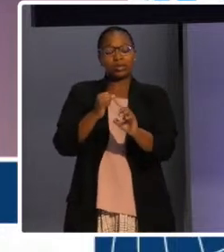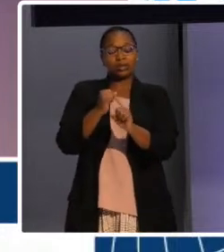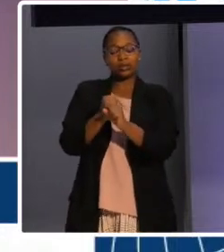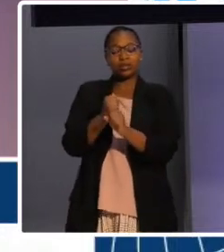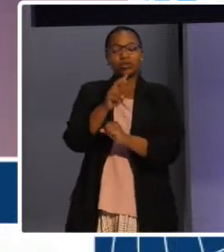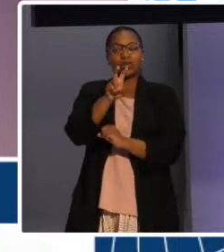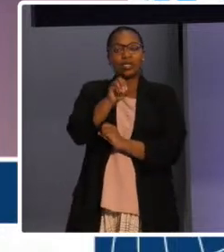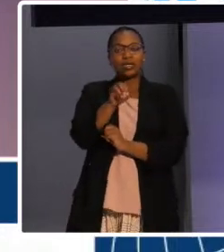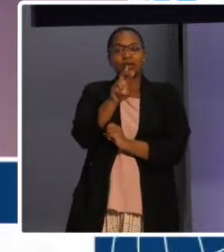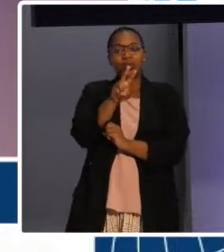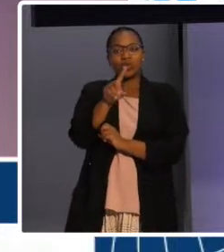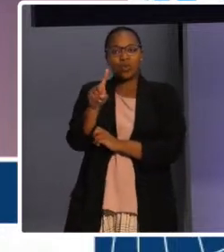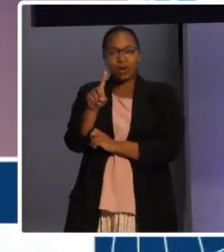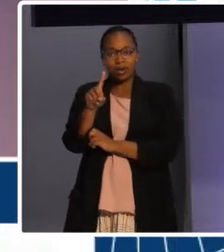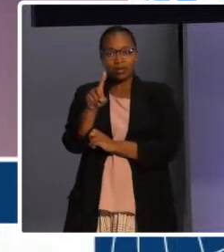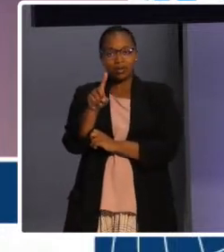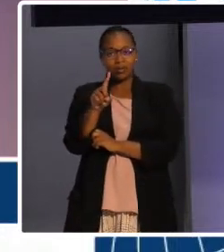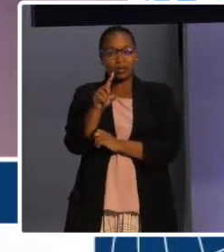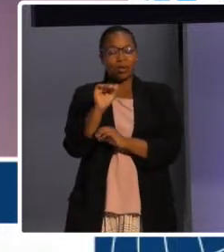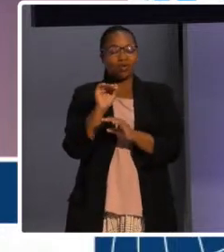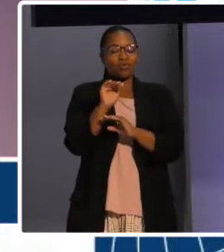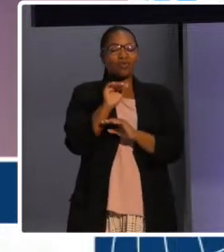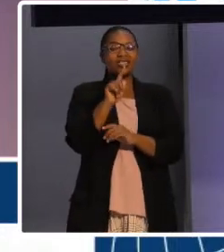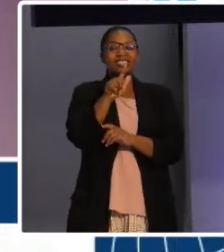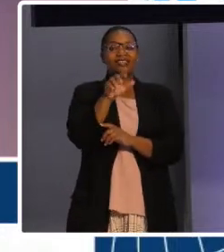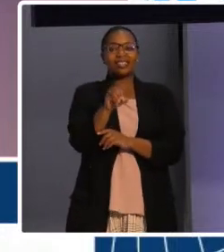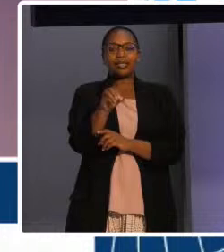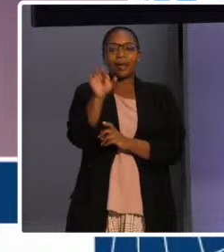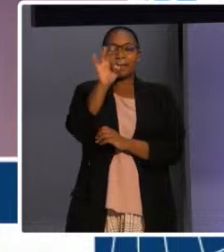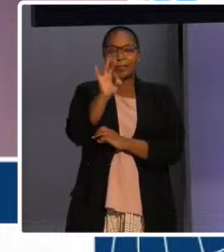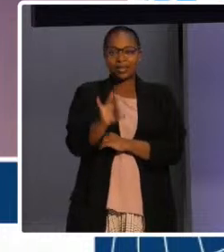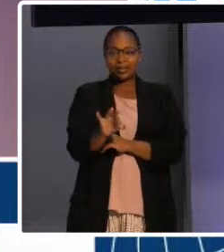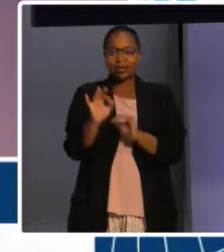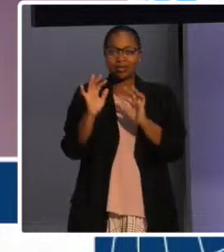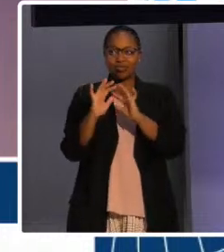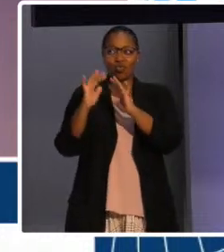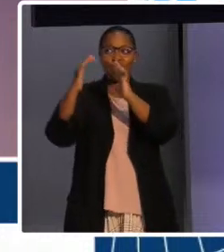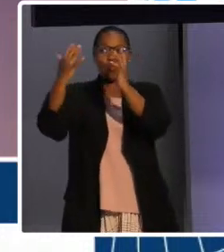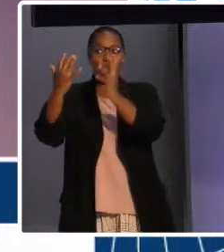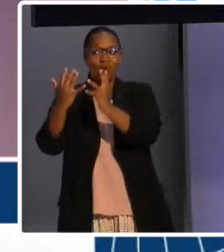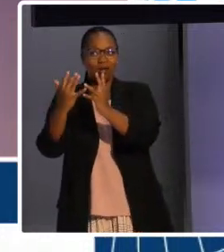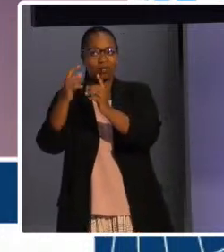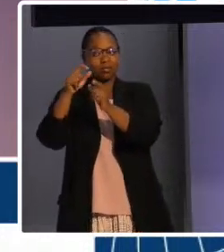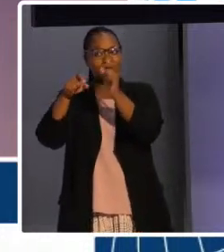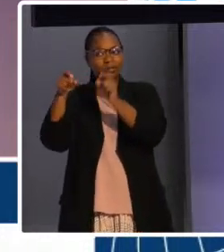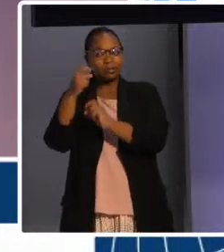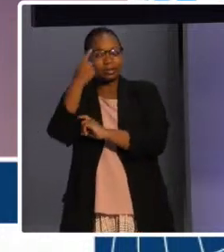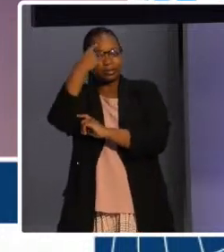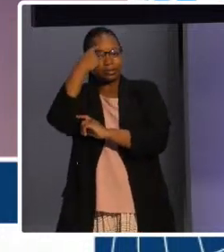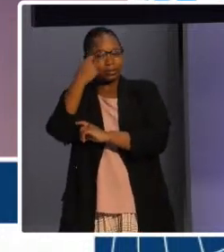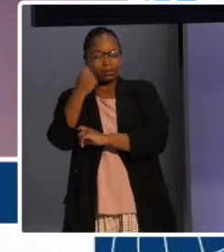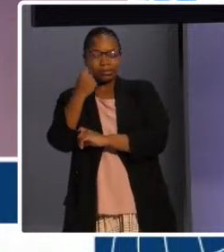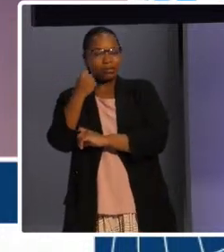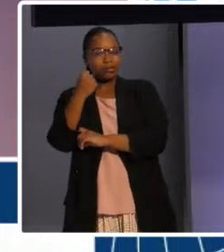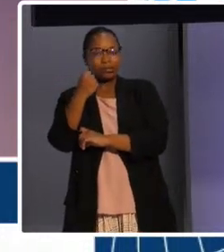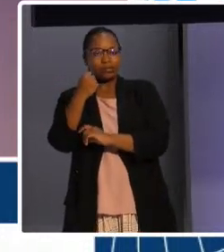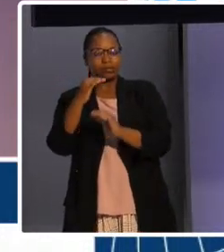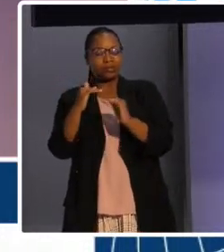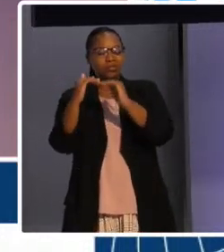more than 70% of the global population now live either in a non-democratic